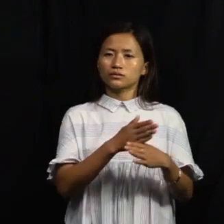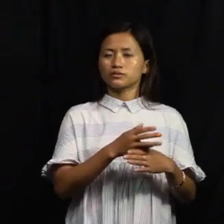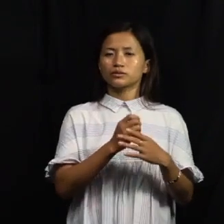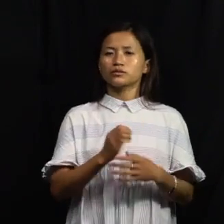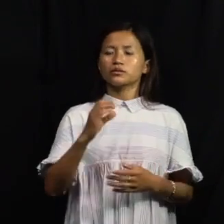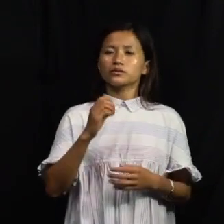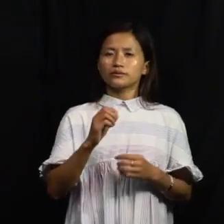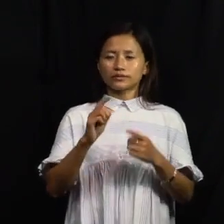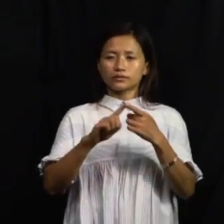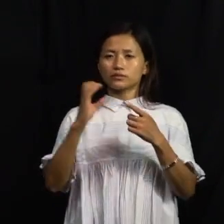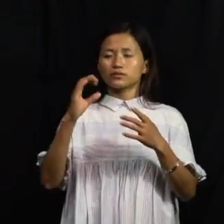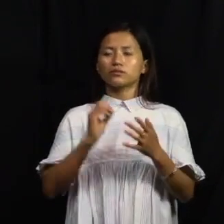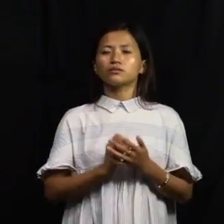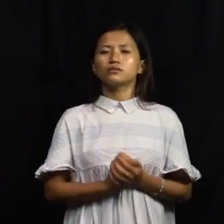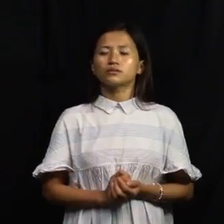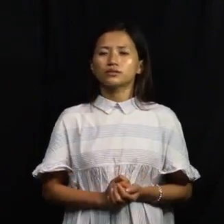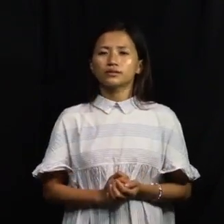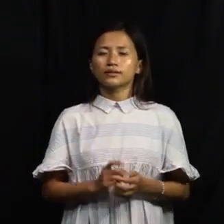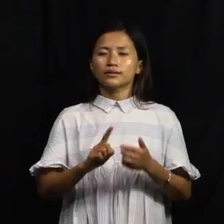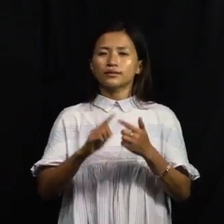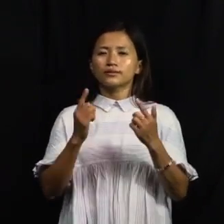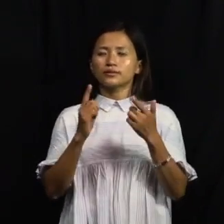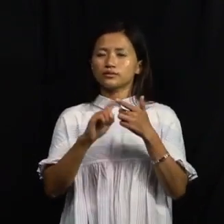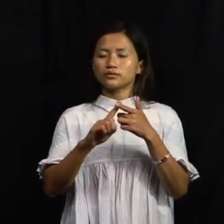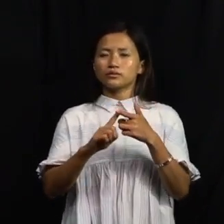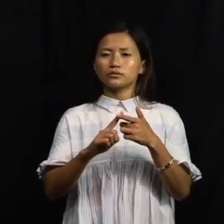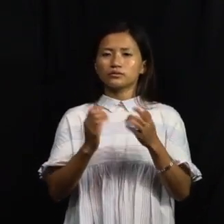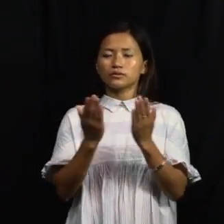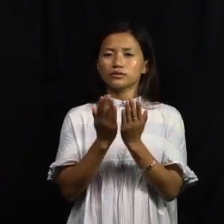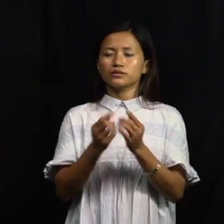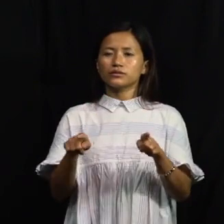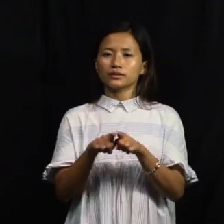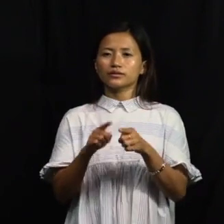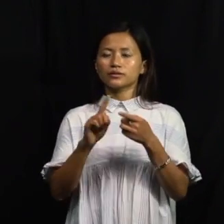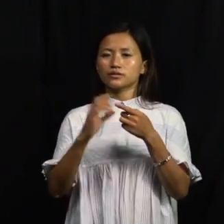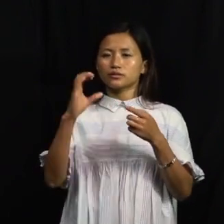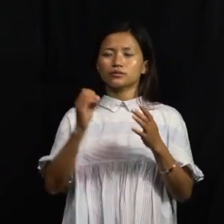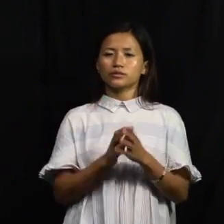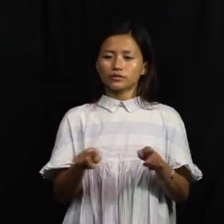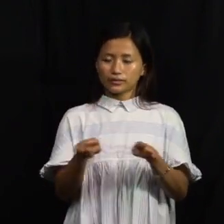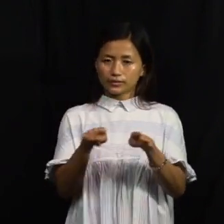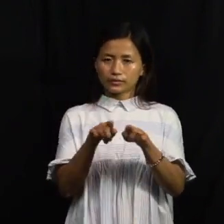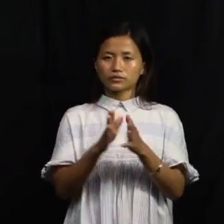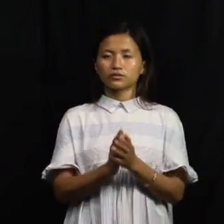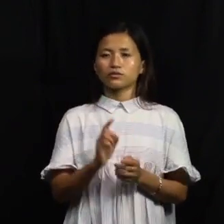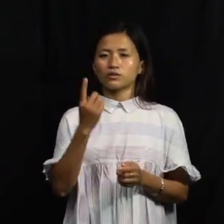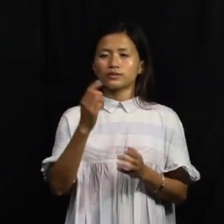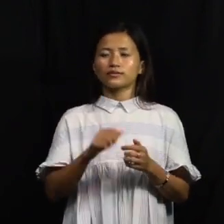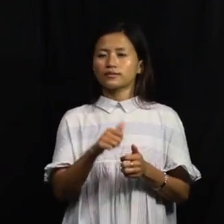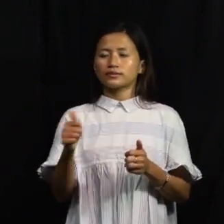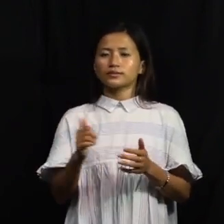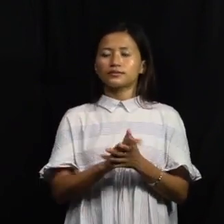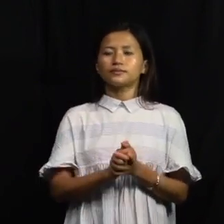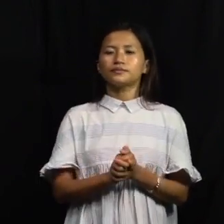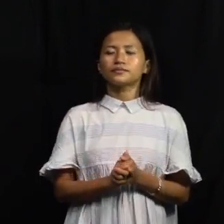the economy, isn't it? So education and economics are also related with one another. Okay, and then